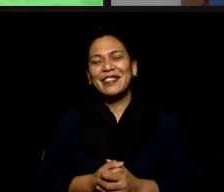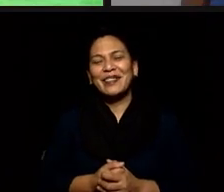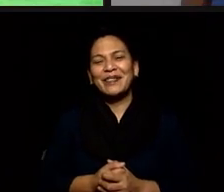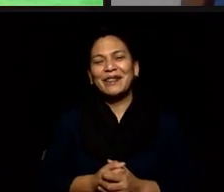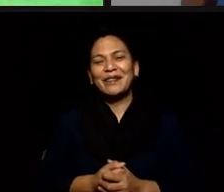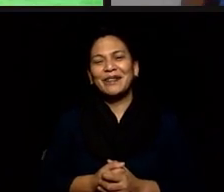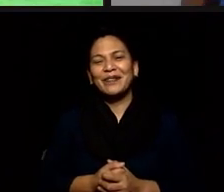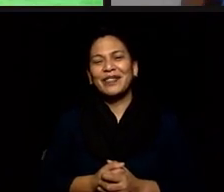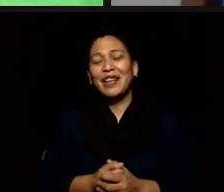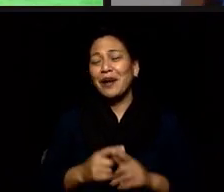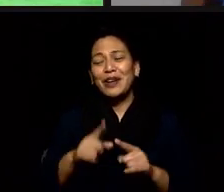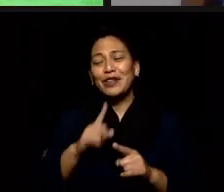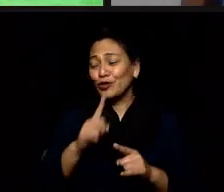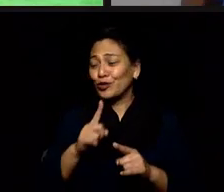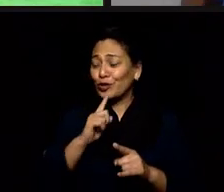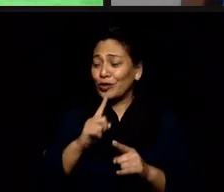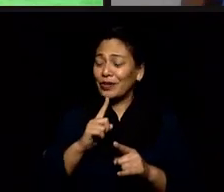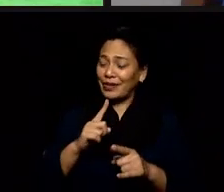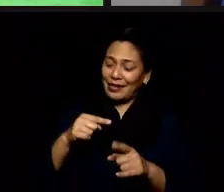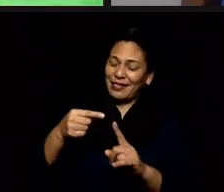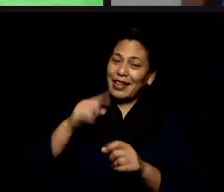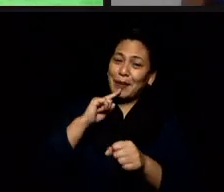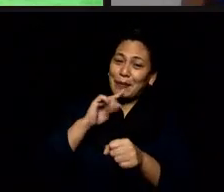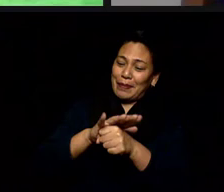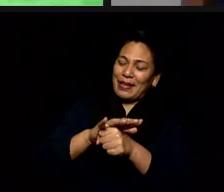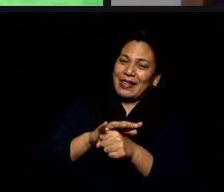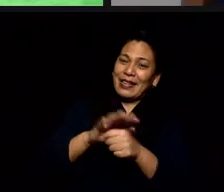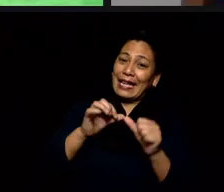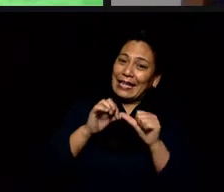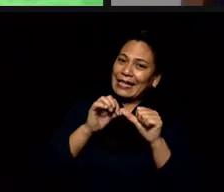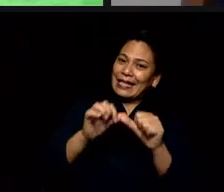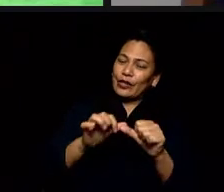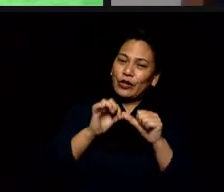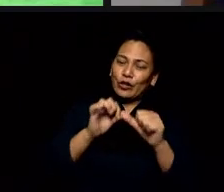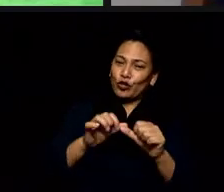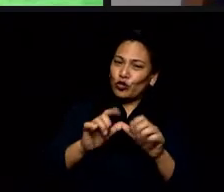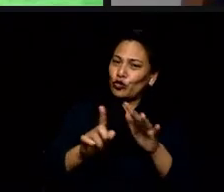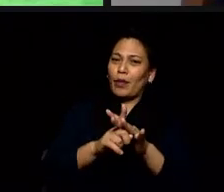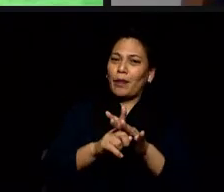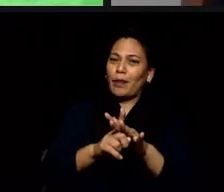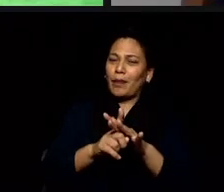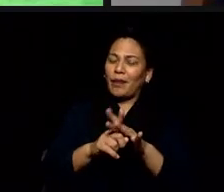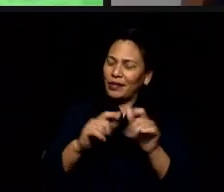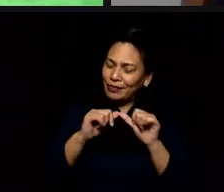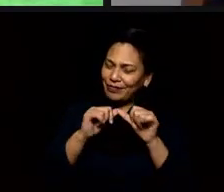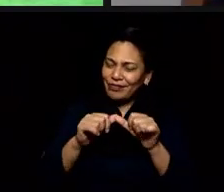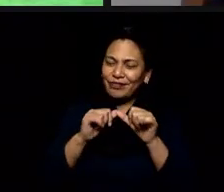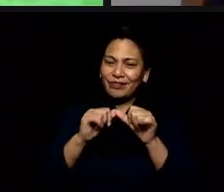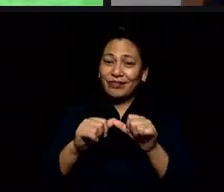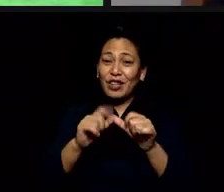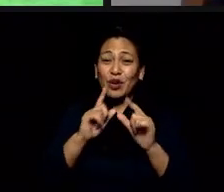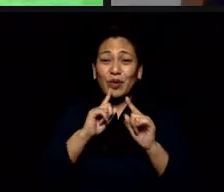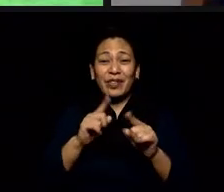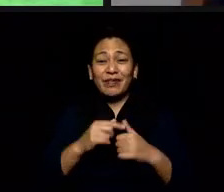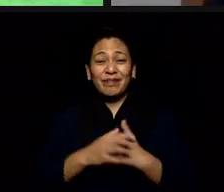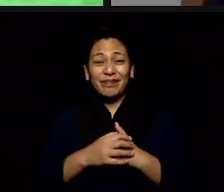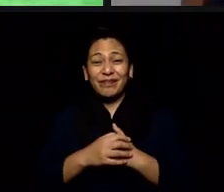It's true. It's the commitment, right? It's the commitment. And because this is going to be, I talked to